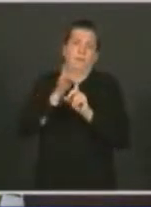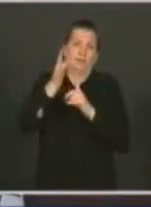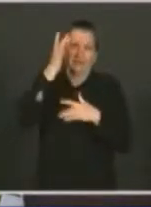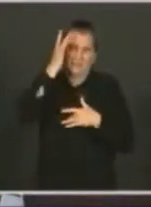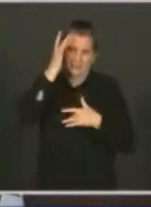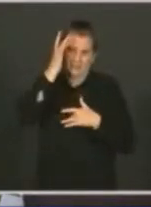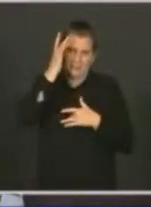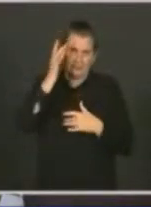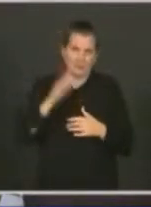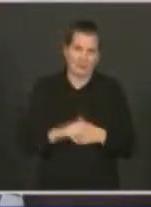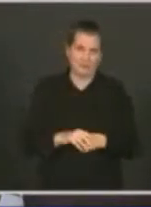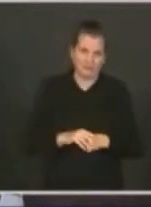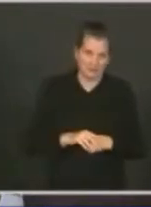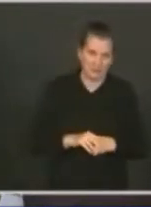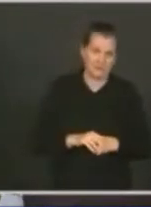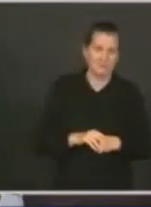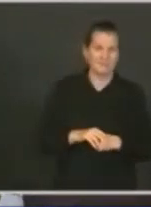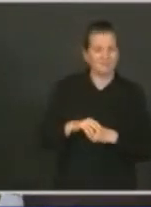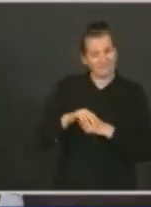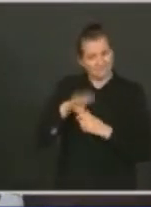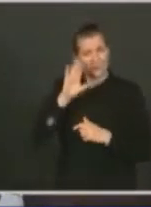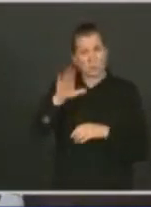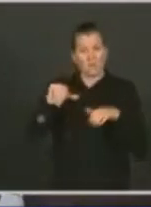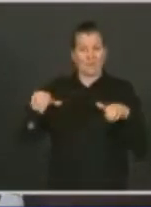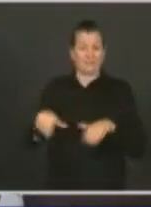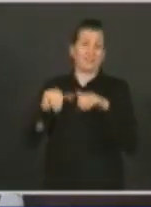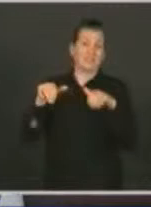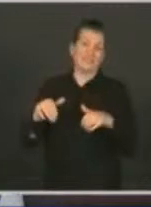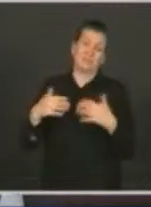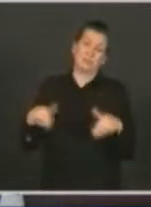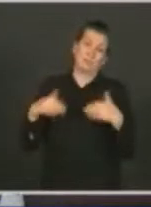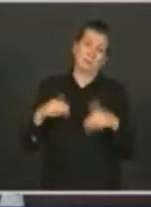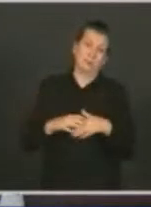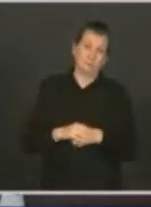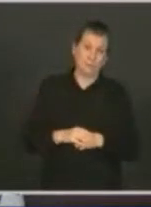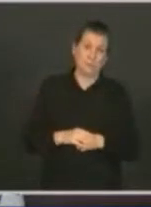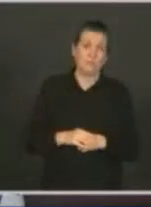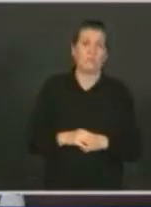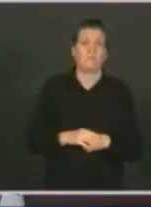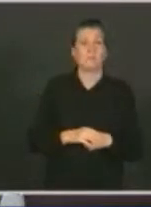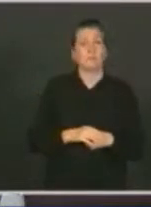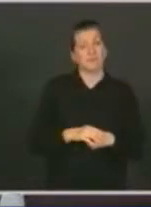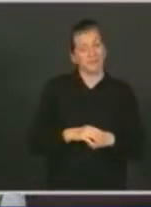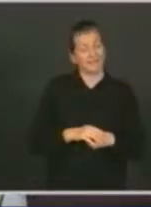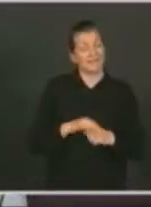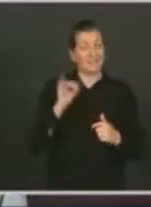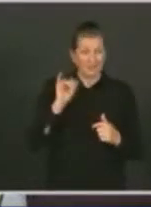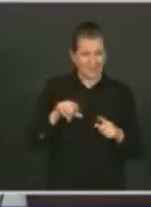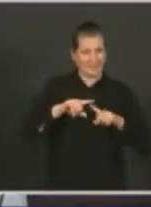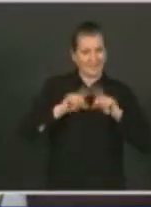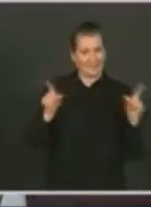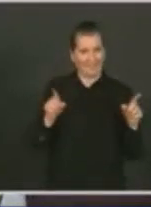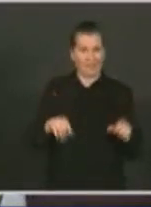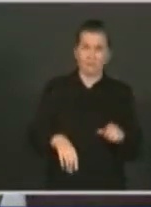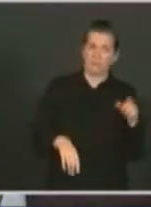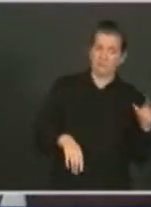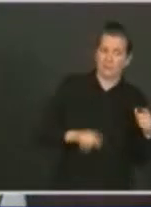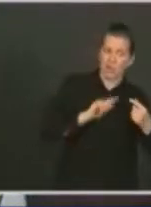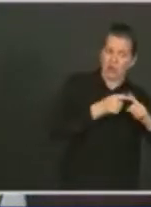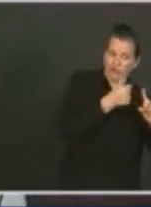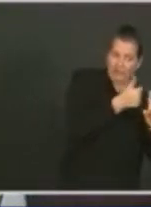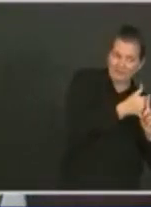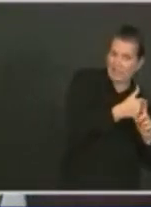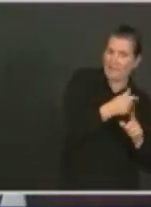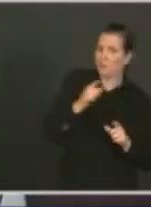something that's actually incredibly dangerous to everybody around you and incredibly dangerous to the state. So, you know, yes, we do not always do what is best for us, but we are